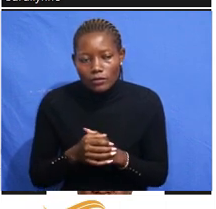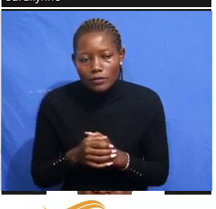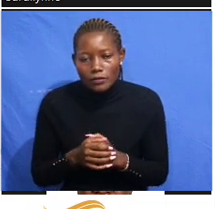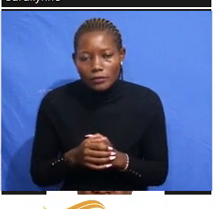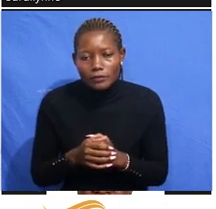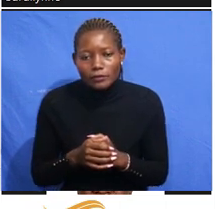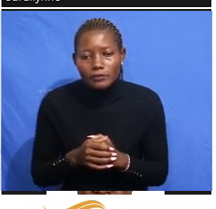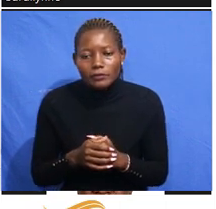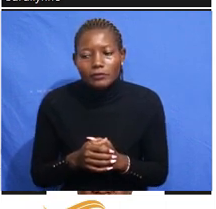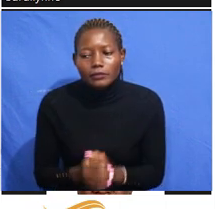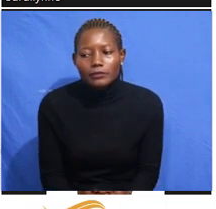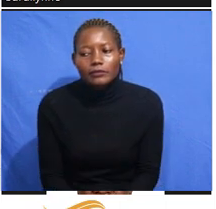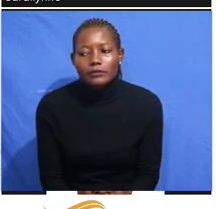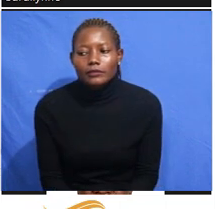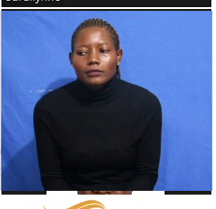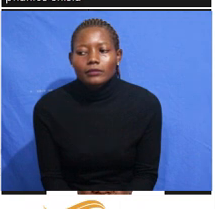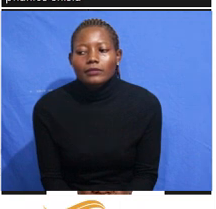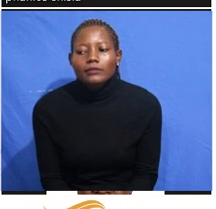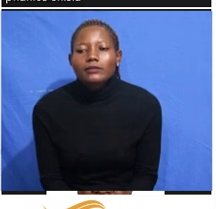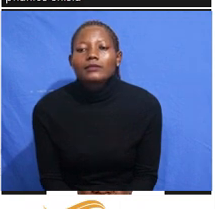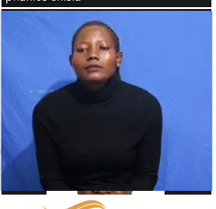time, I would have shown them.